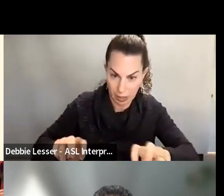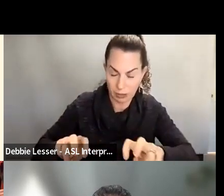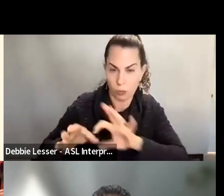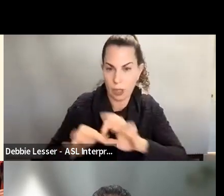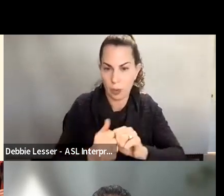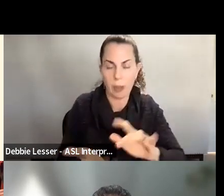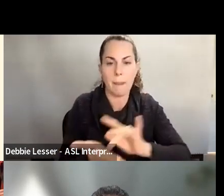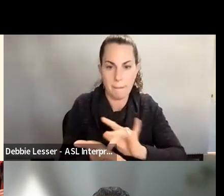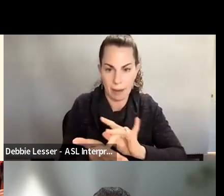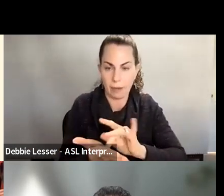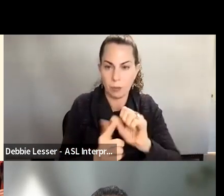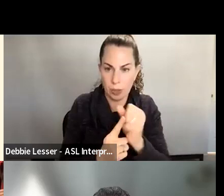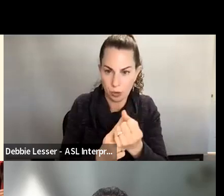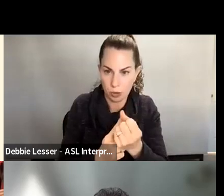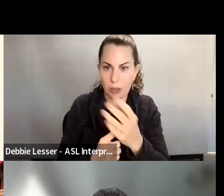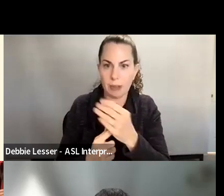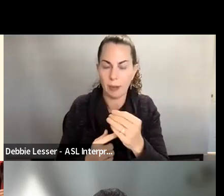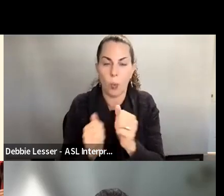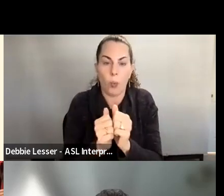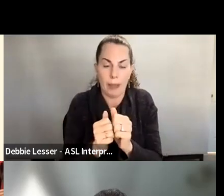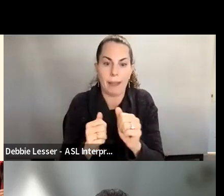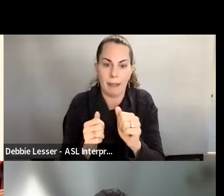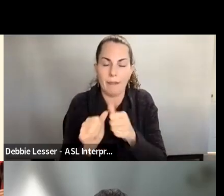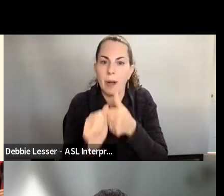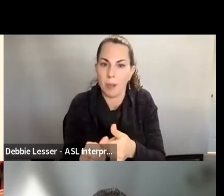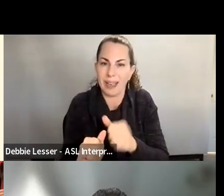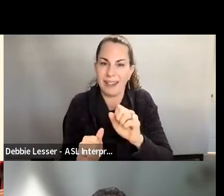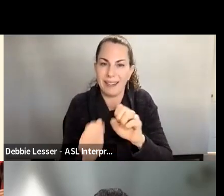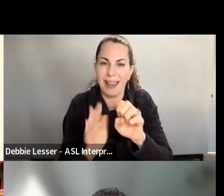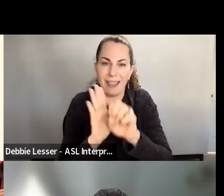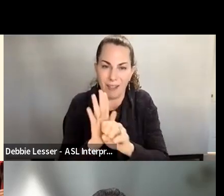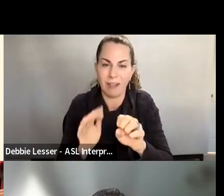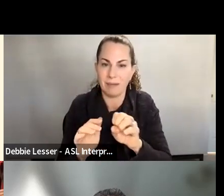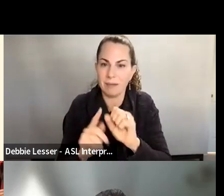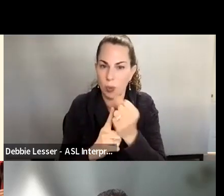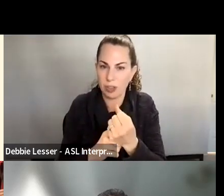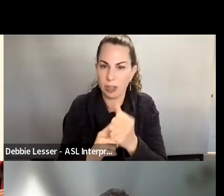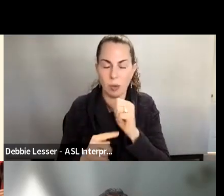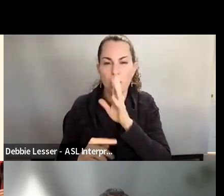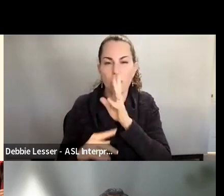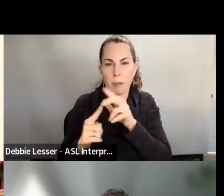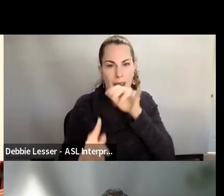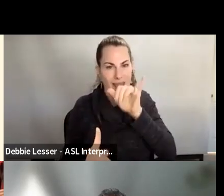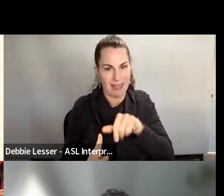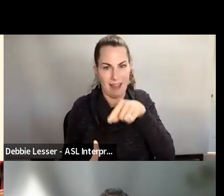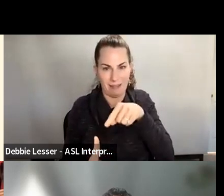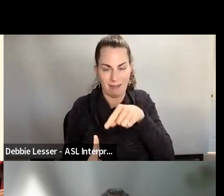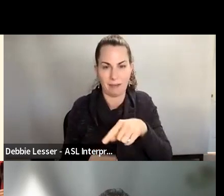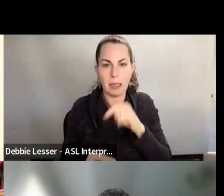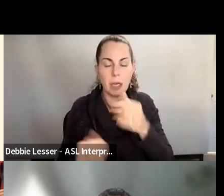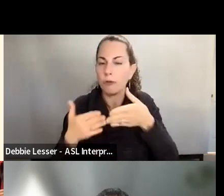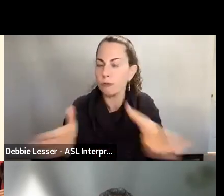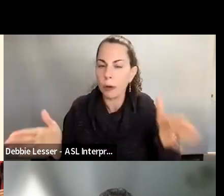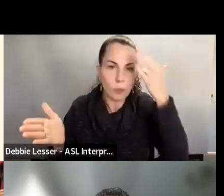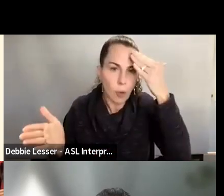ethical and professional requirements. That's what we're talking about when we're talking about competent. We're not talking about, like Carla said, general knowledge and what you used to talk